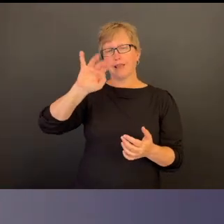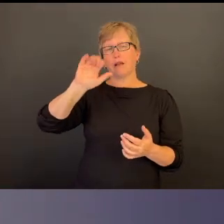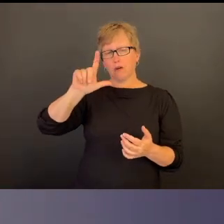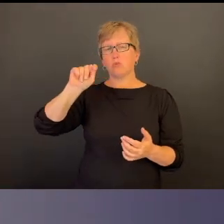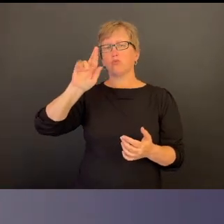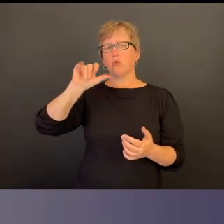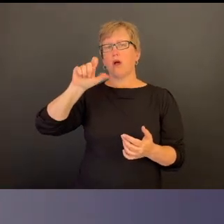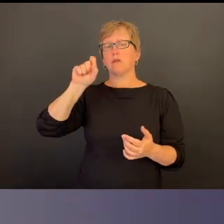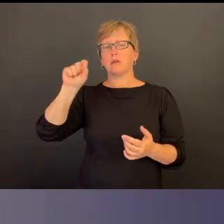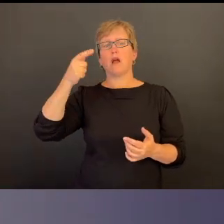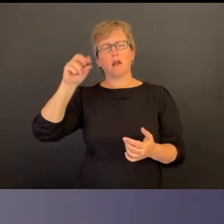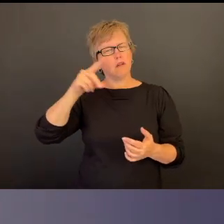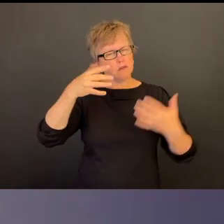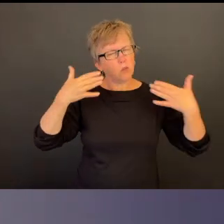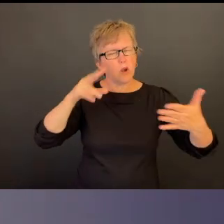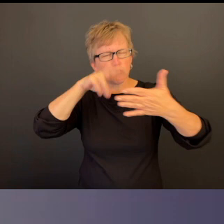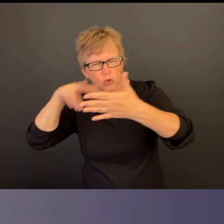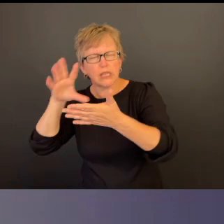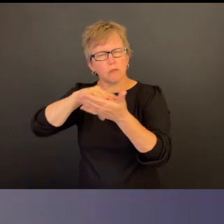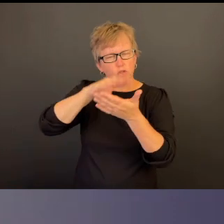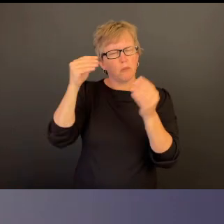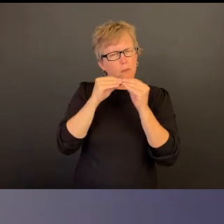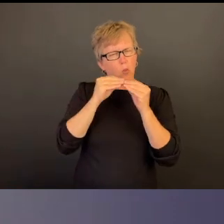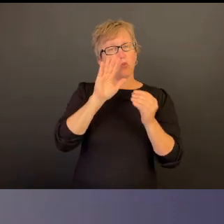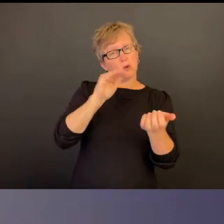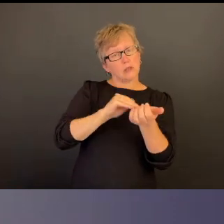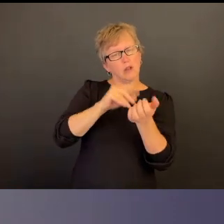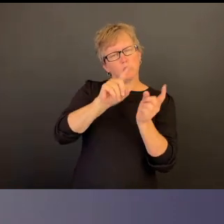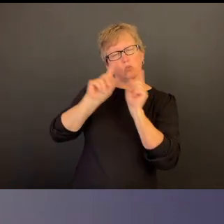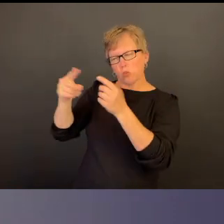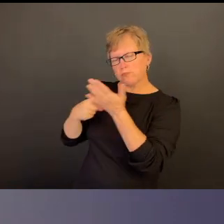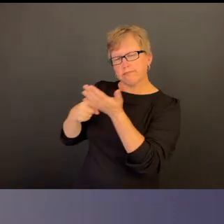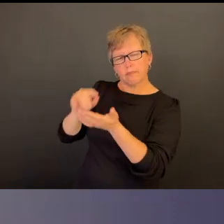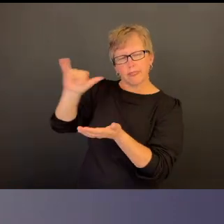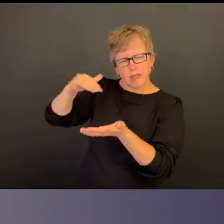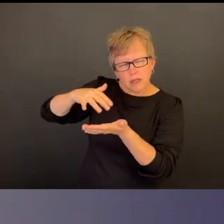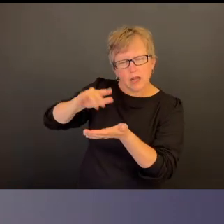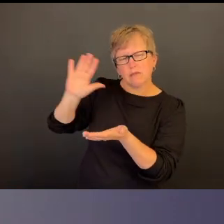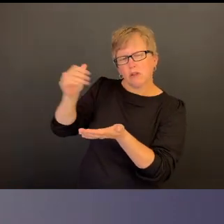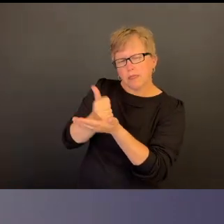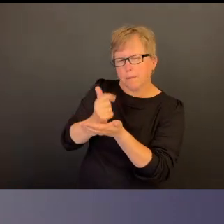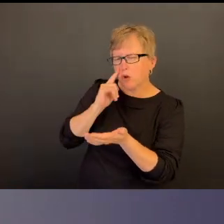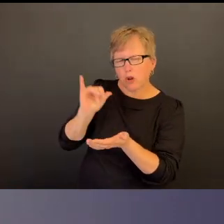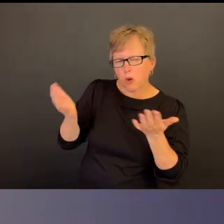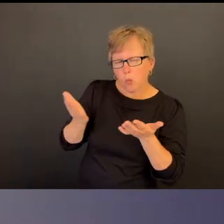I can't get there, but they'll put their findings on the clinicaltrials.gov, so you